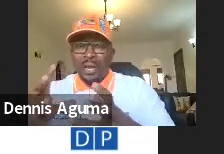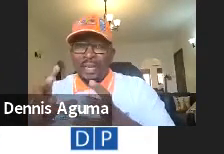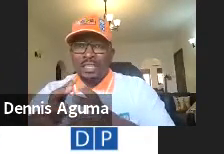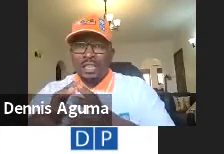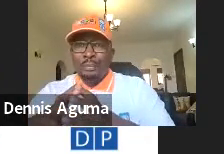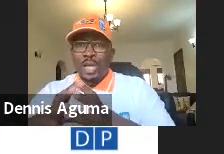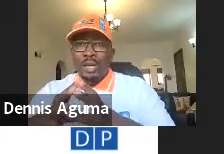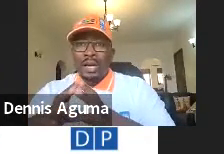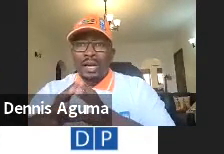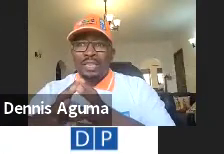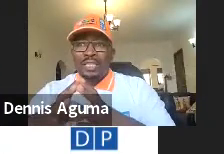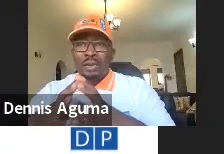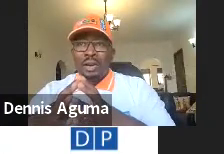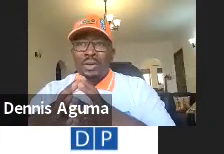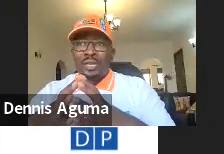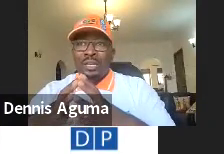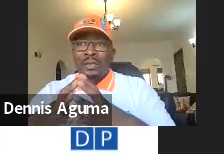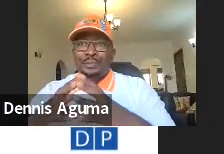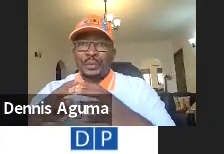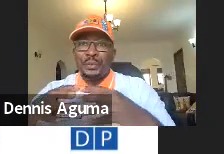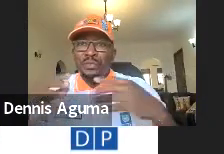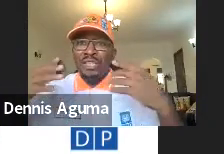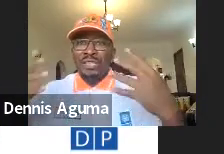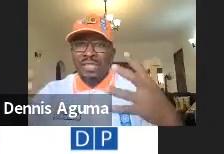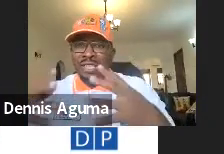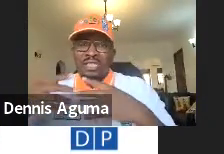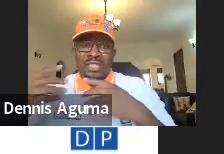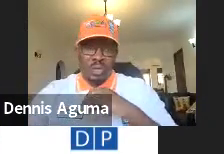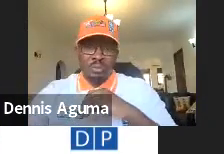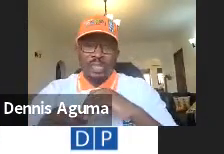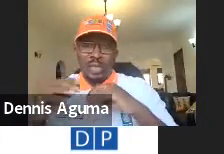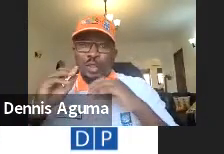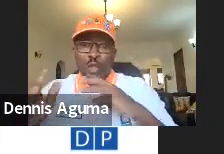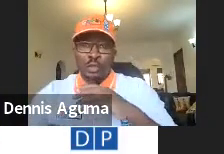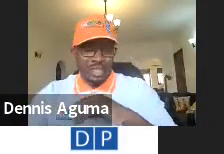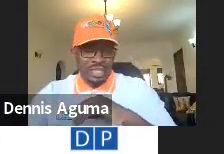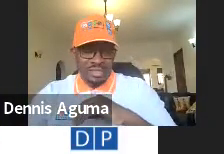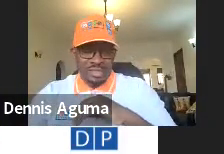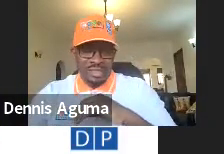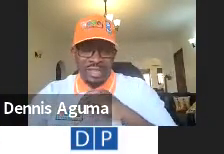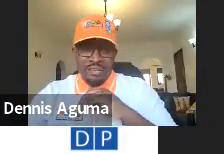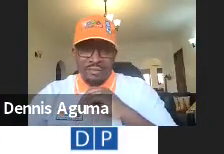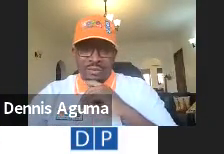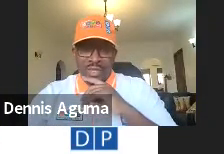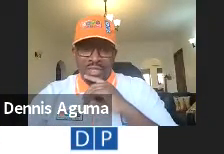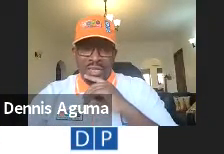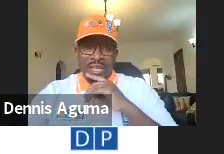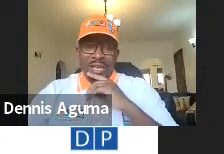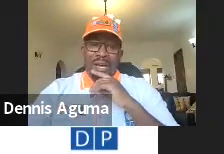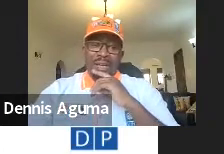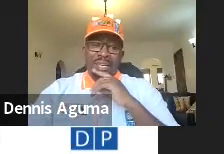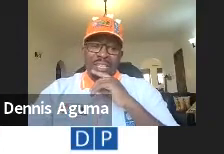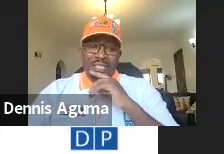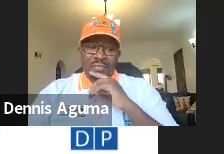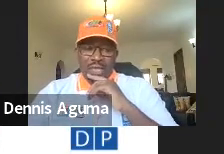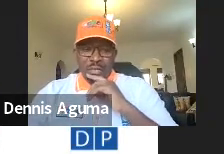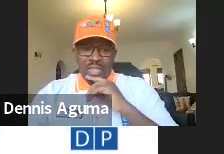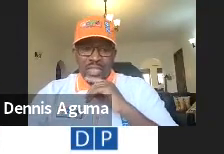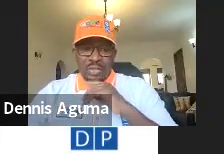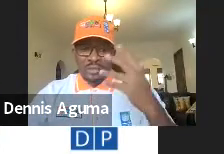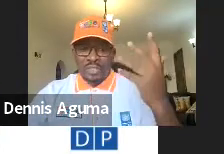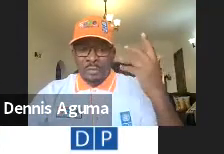around packaging, things around standards and so, but they're not short of ideas. I can confirm that. NASE's